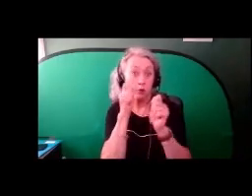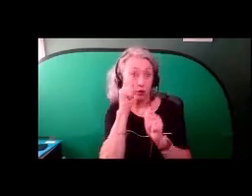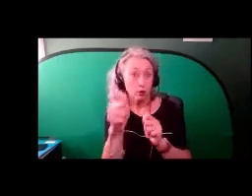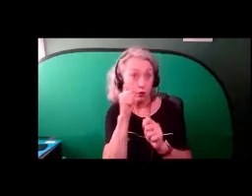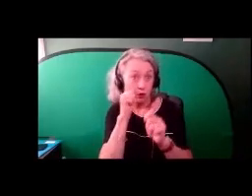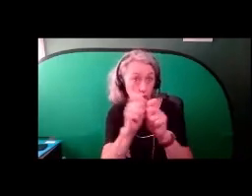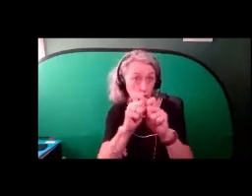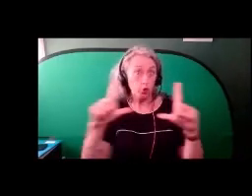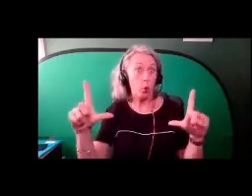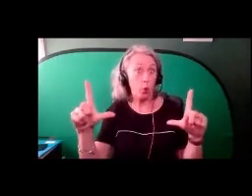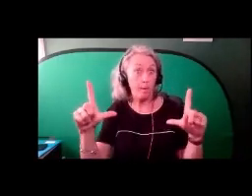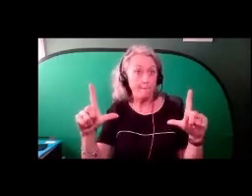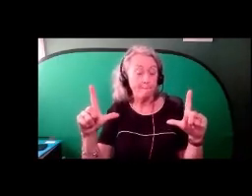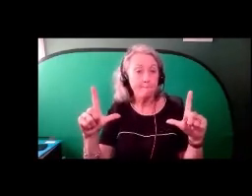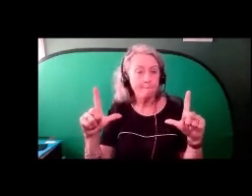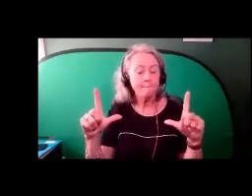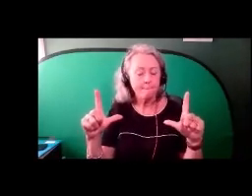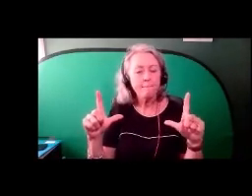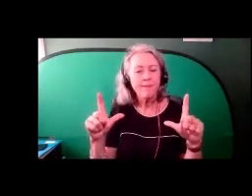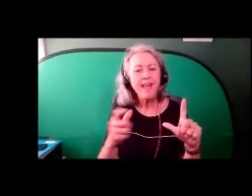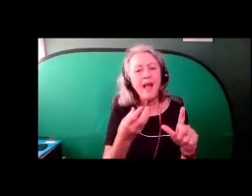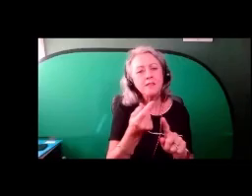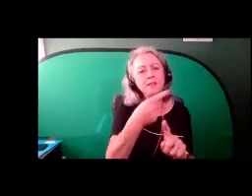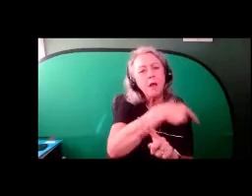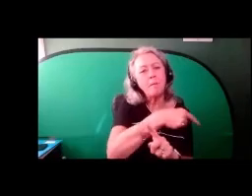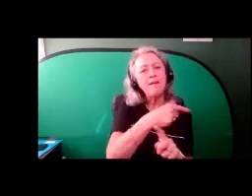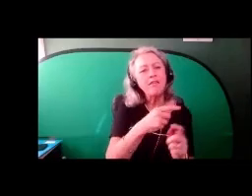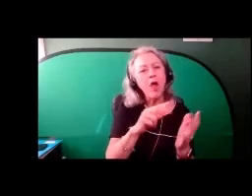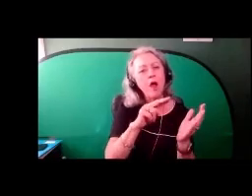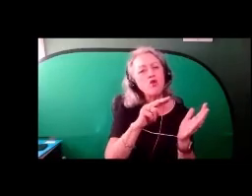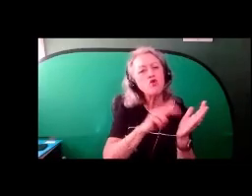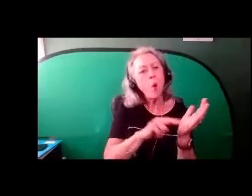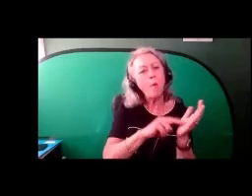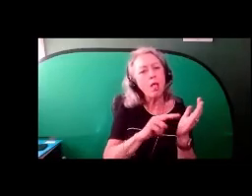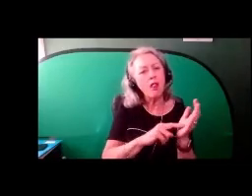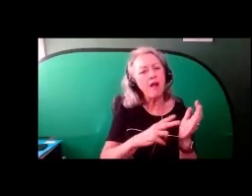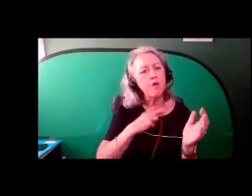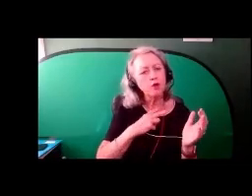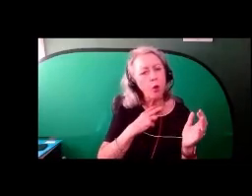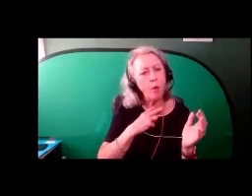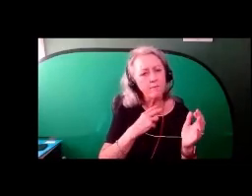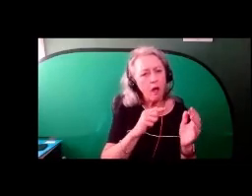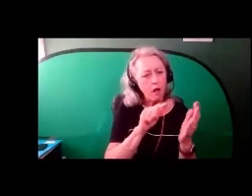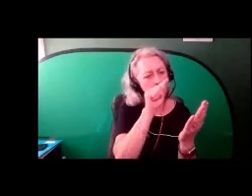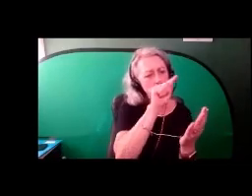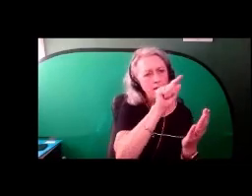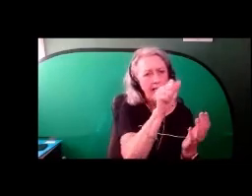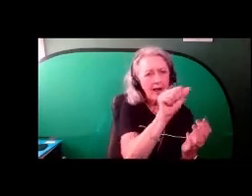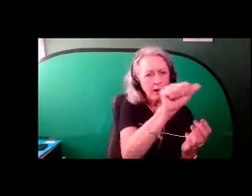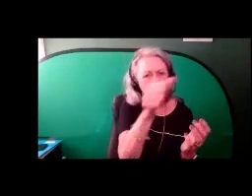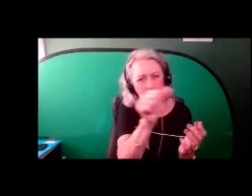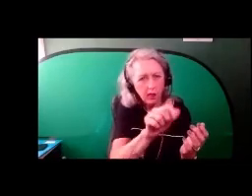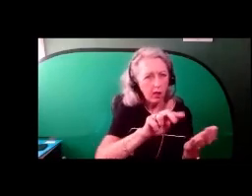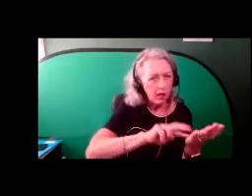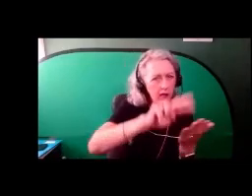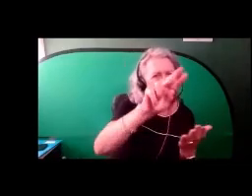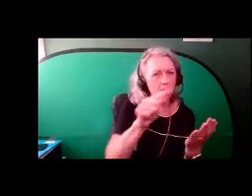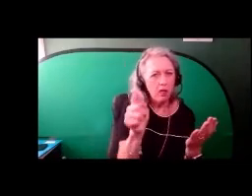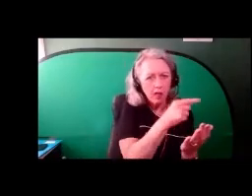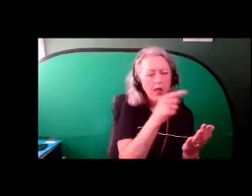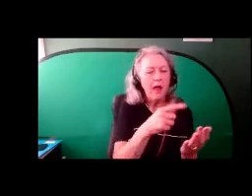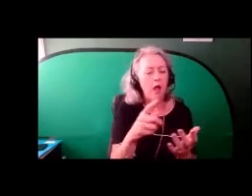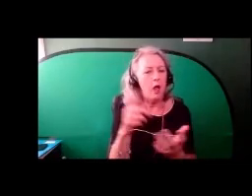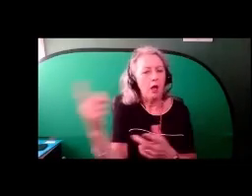time, some of the normal VoiceOver gestures are not going to work because Zoom will take them over